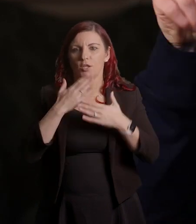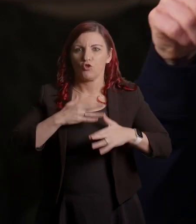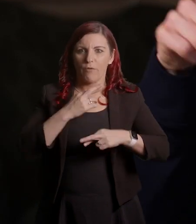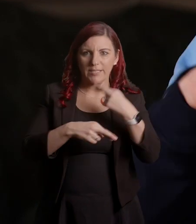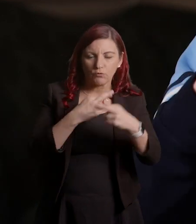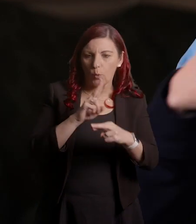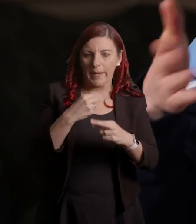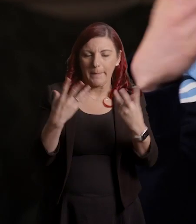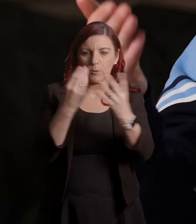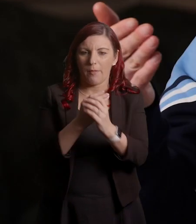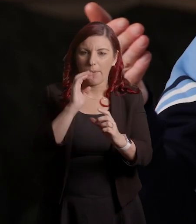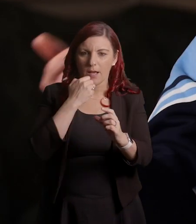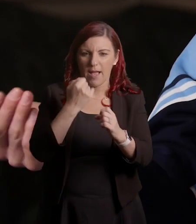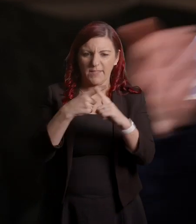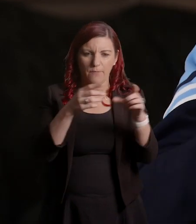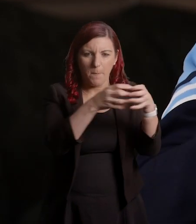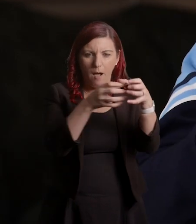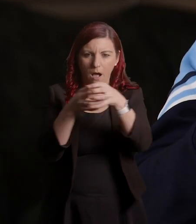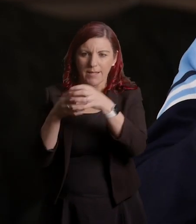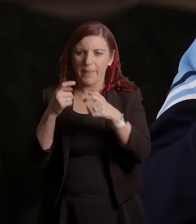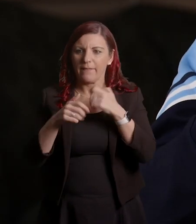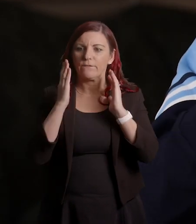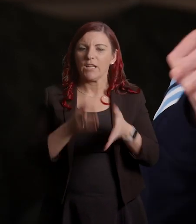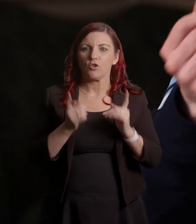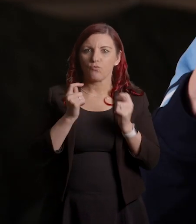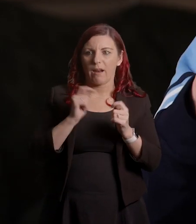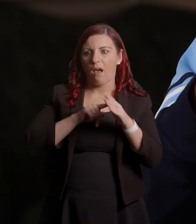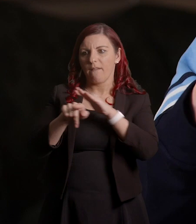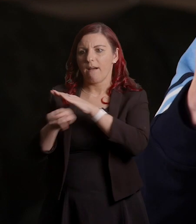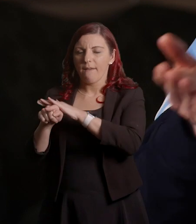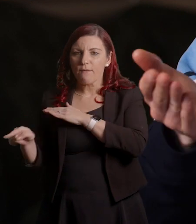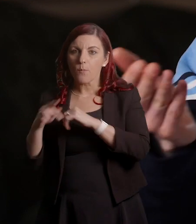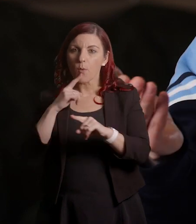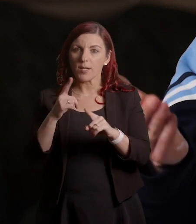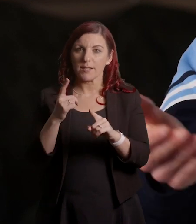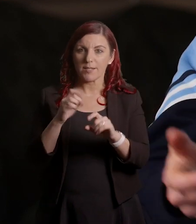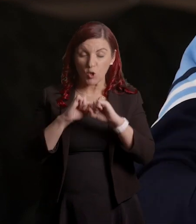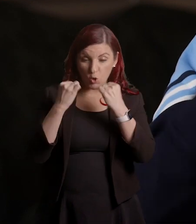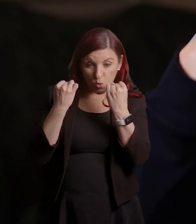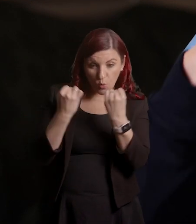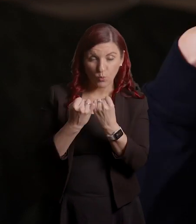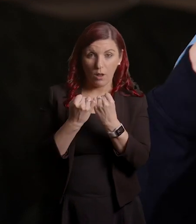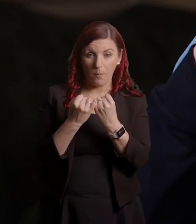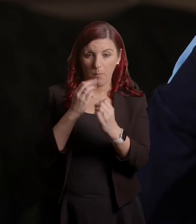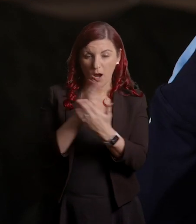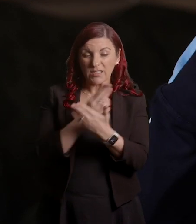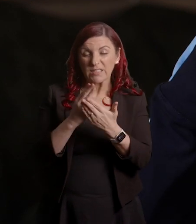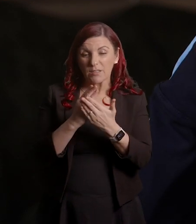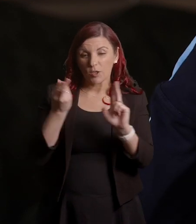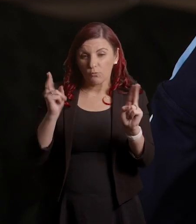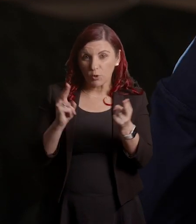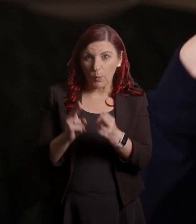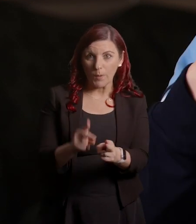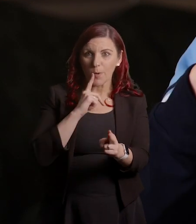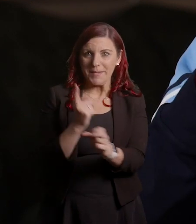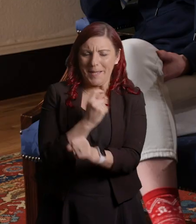into pods, and then after training you just leave. Yeah. So the social aspect is kind of tapered back a good bit,